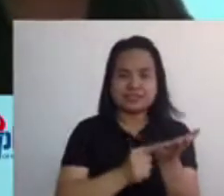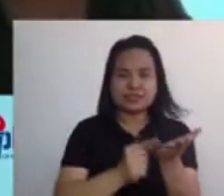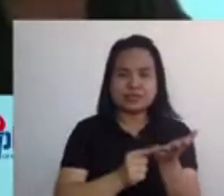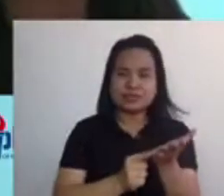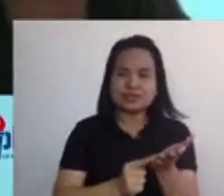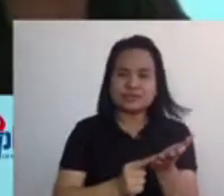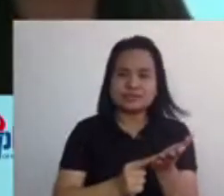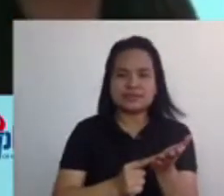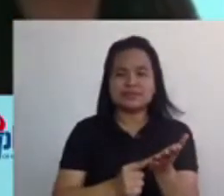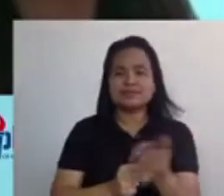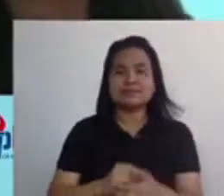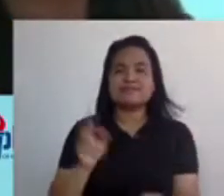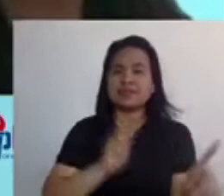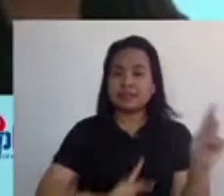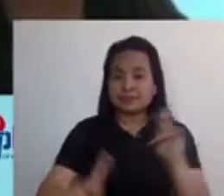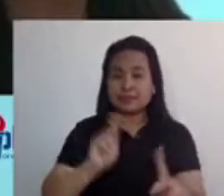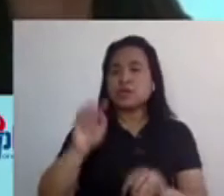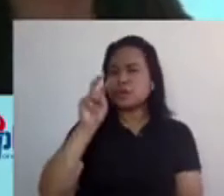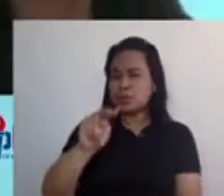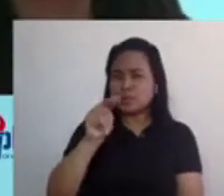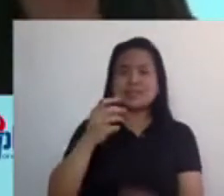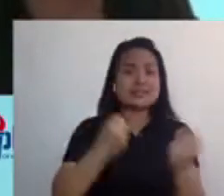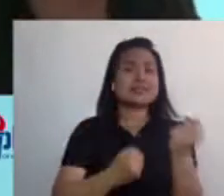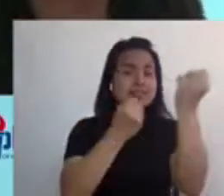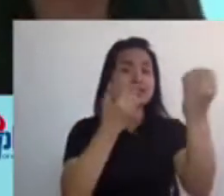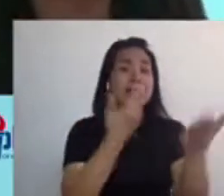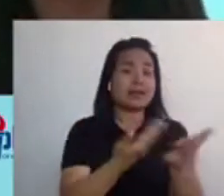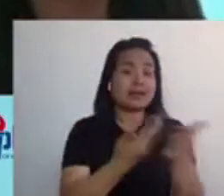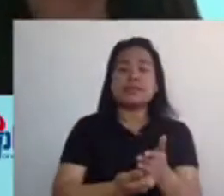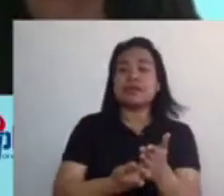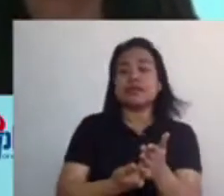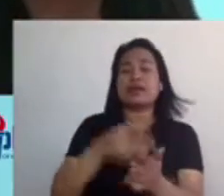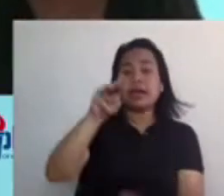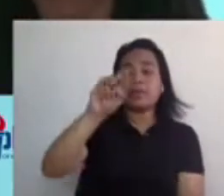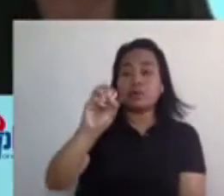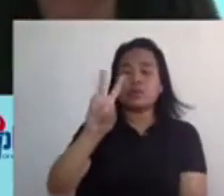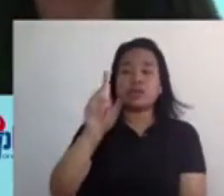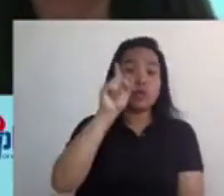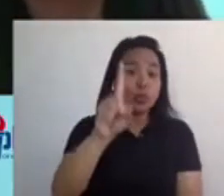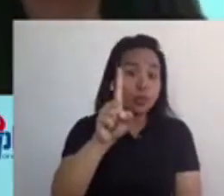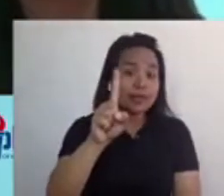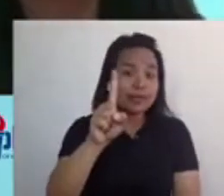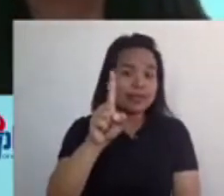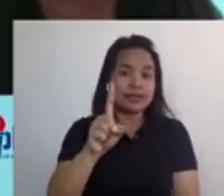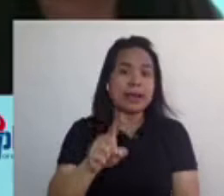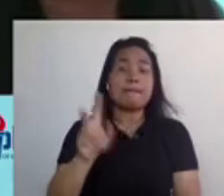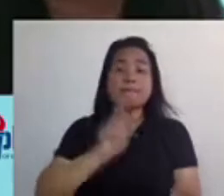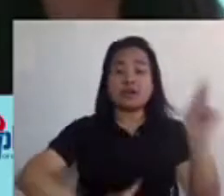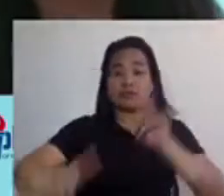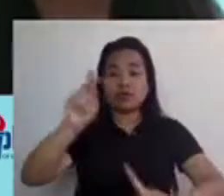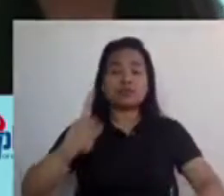performance, you need to submit MOV number 1, which is your performance coaching and mentoring form, or the PMCF,